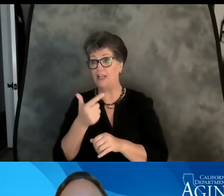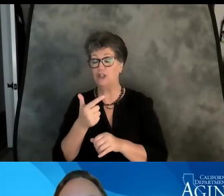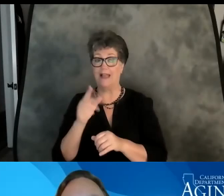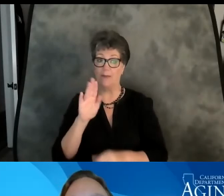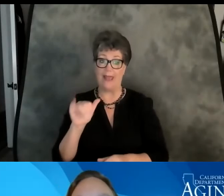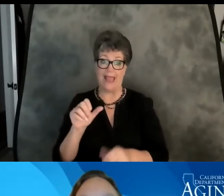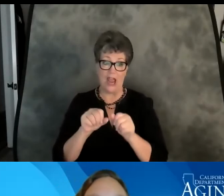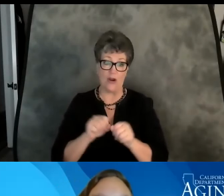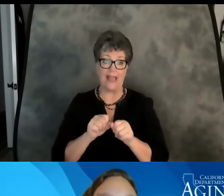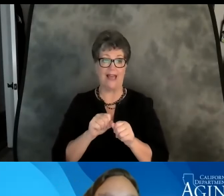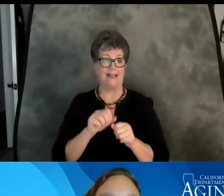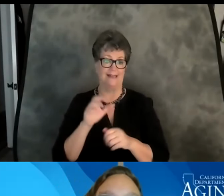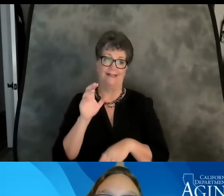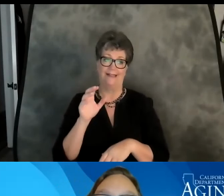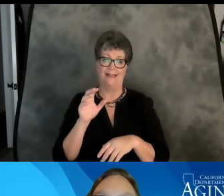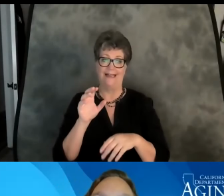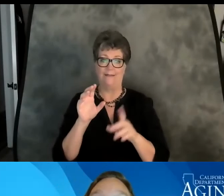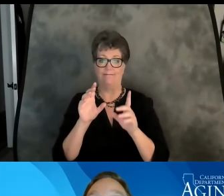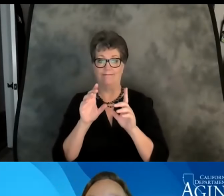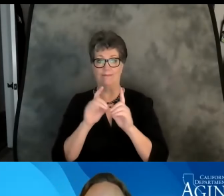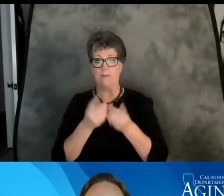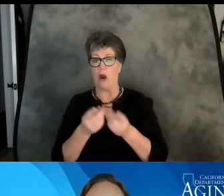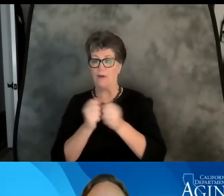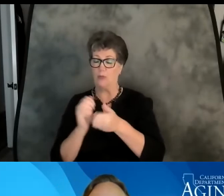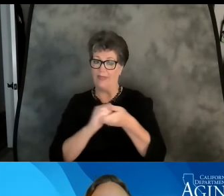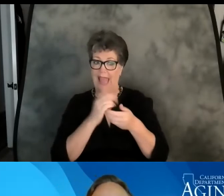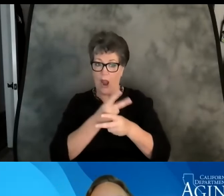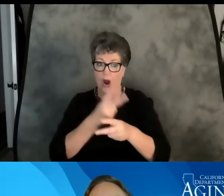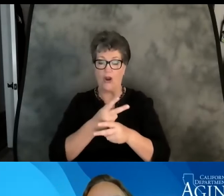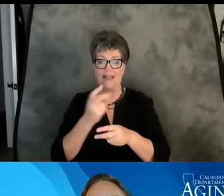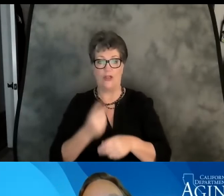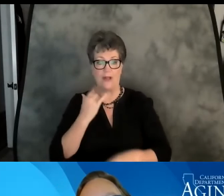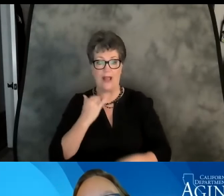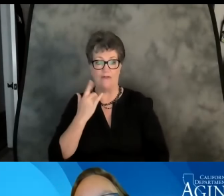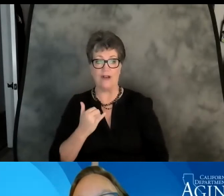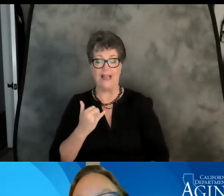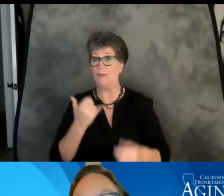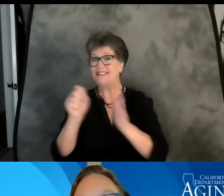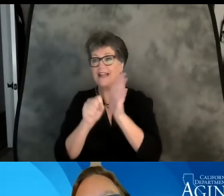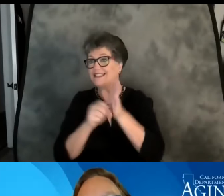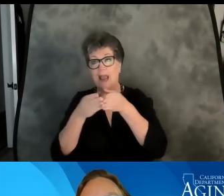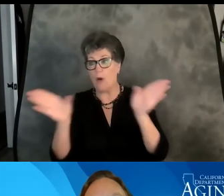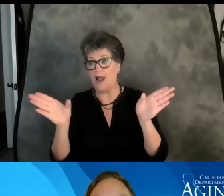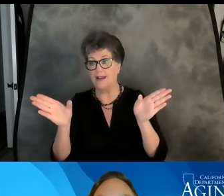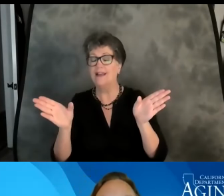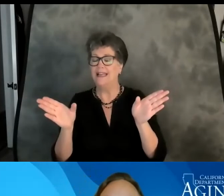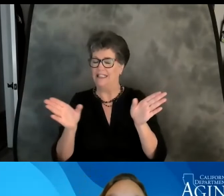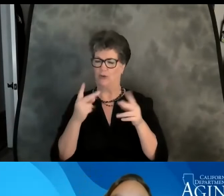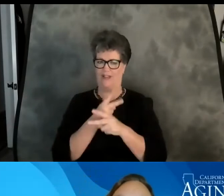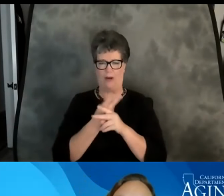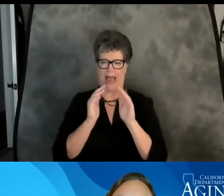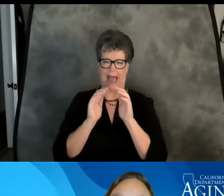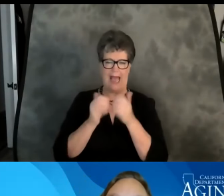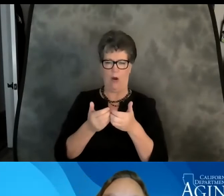Partners in Care Foundation in Southern California, but we're not statewide. And there's a huge opportunity for our network to figure out how